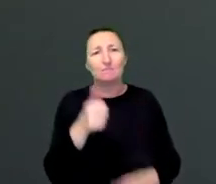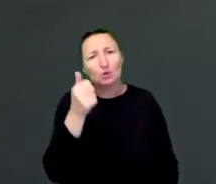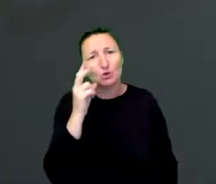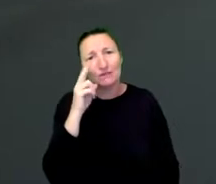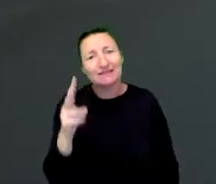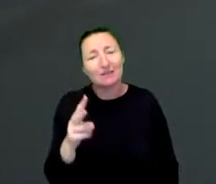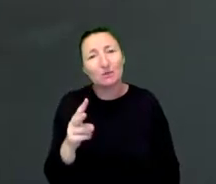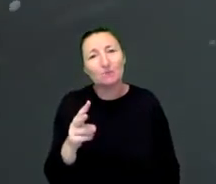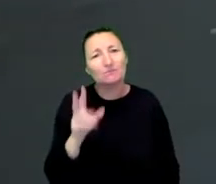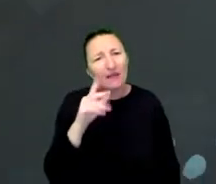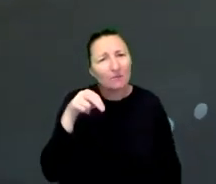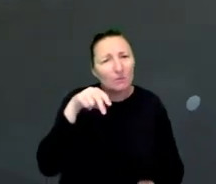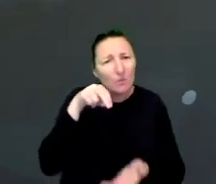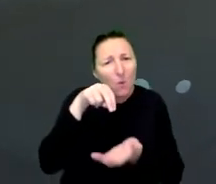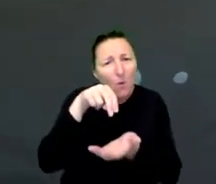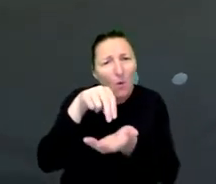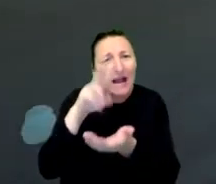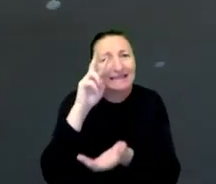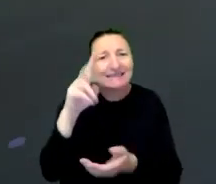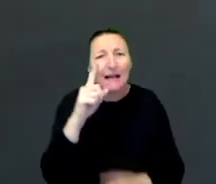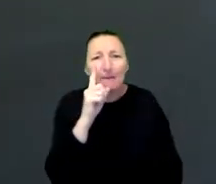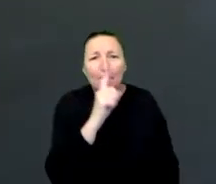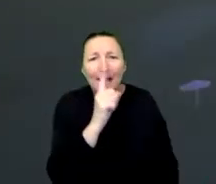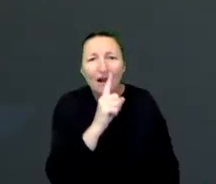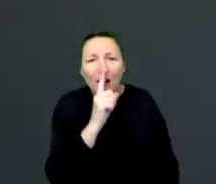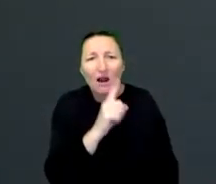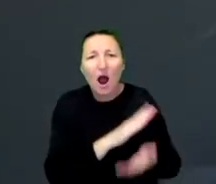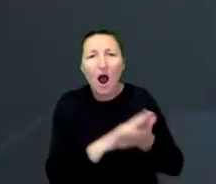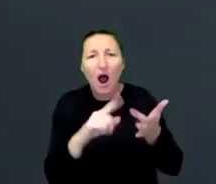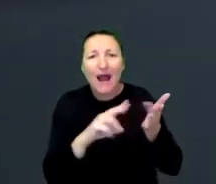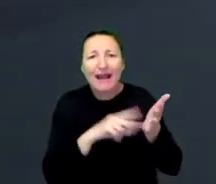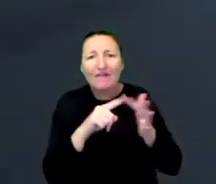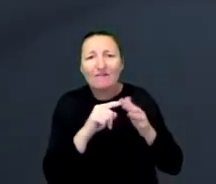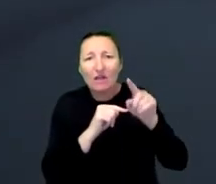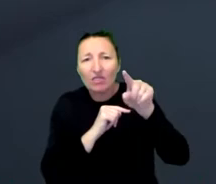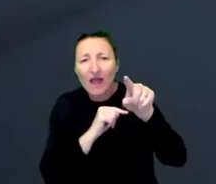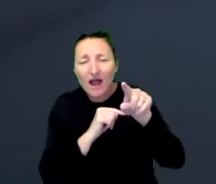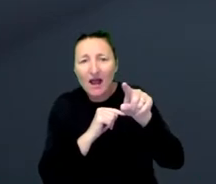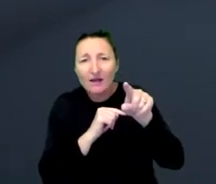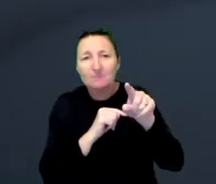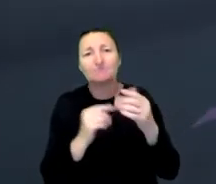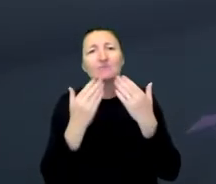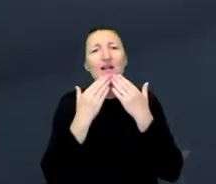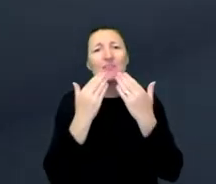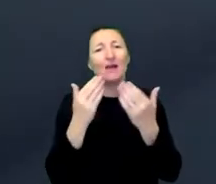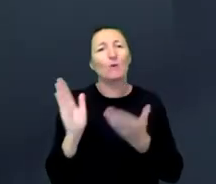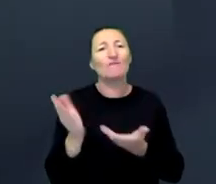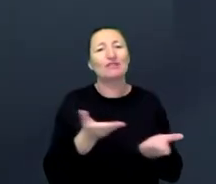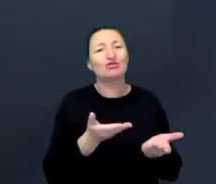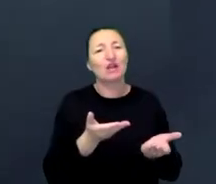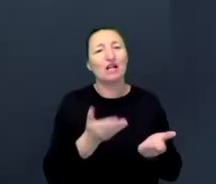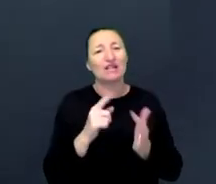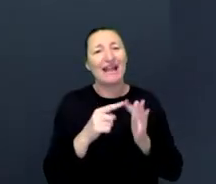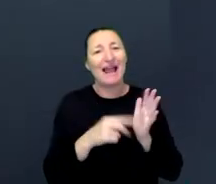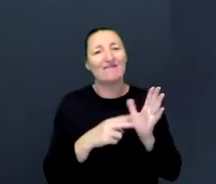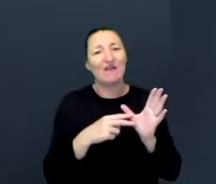go to this nice pink hive. So, thank you for the intro, Ava. Today we're going to be